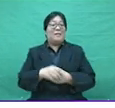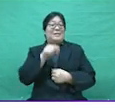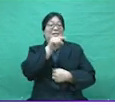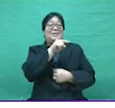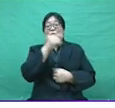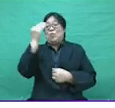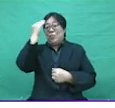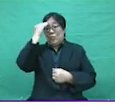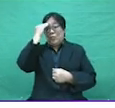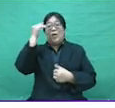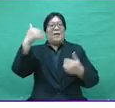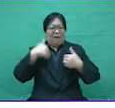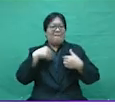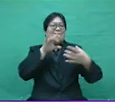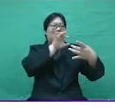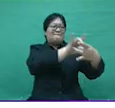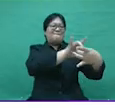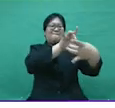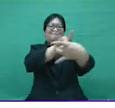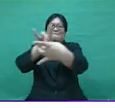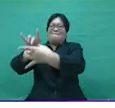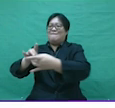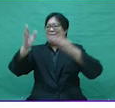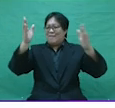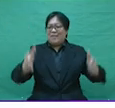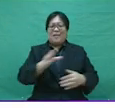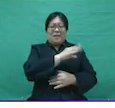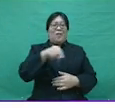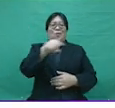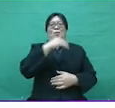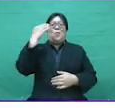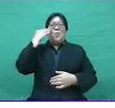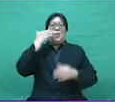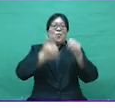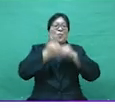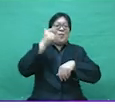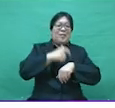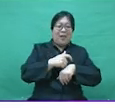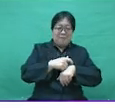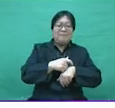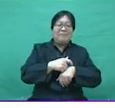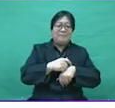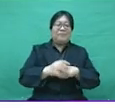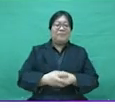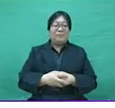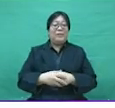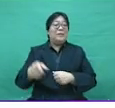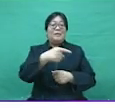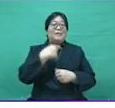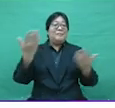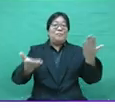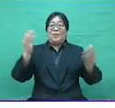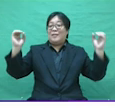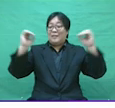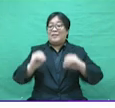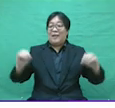it. They are the ones who have the connections to the people, and they also know most of the time who don't